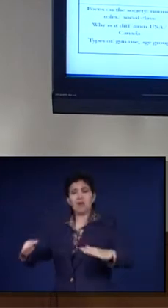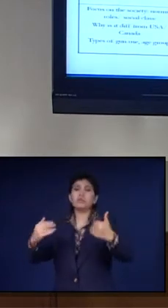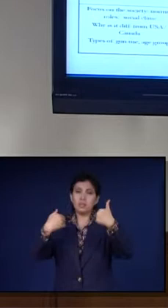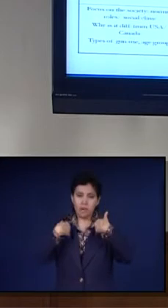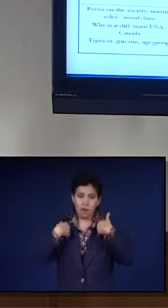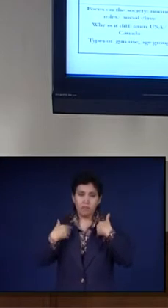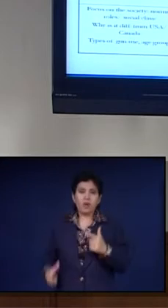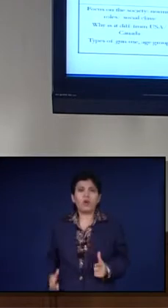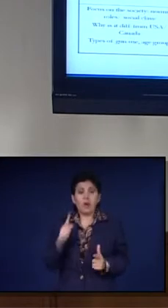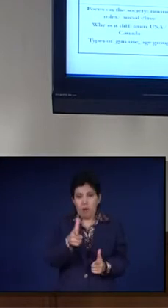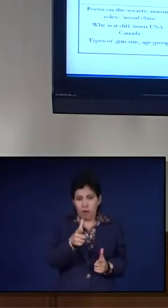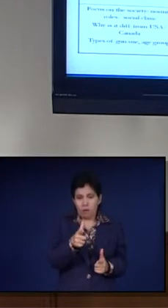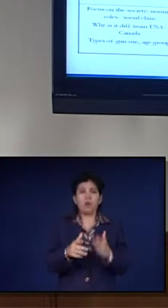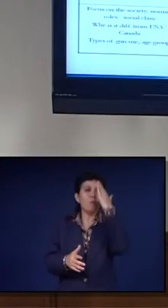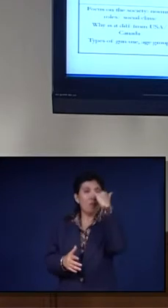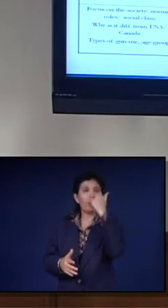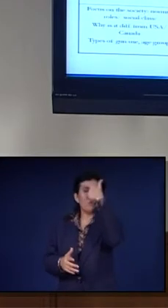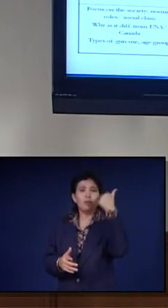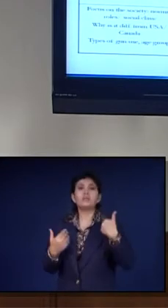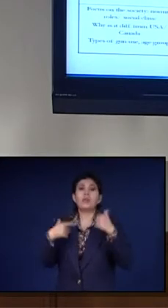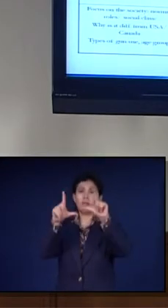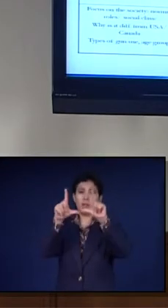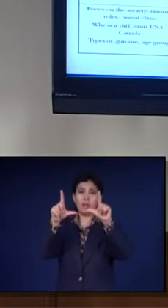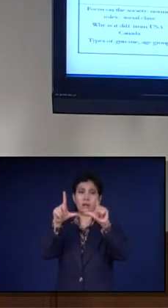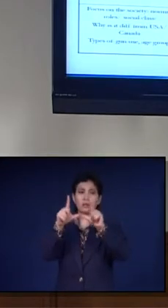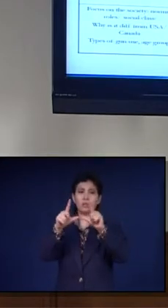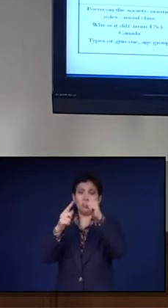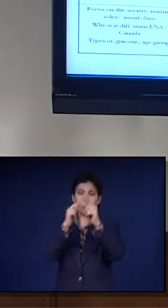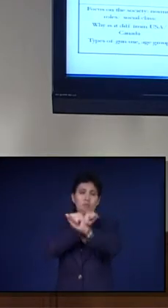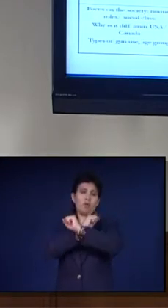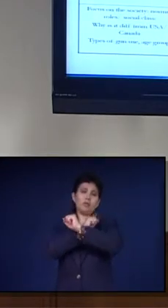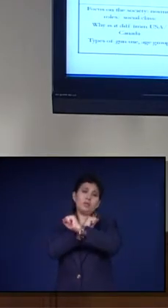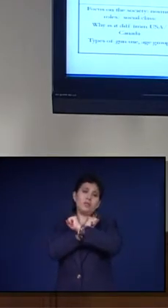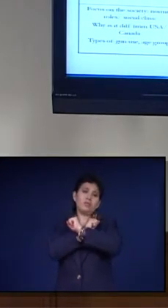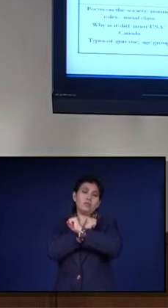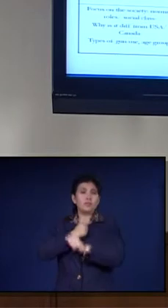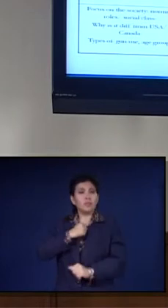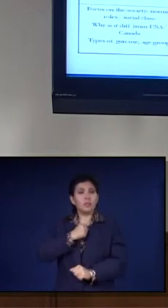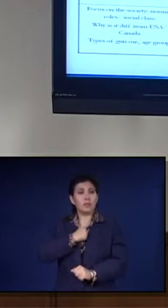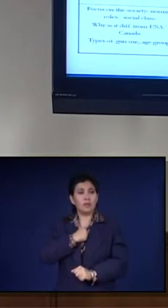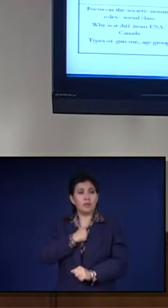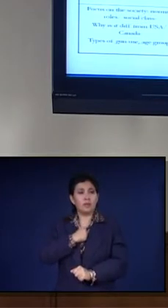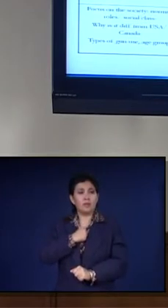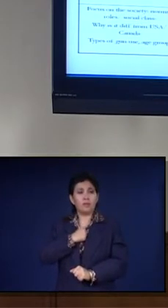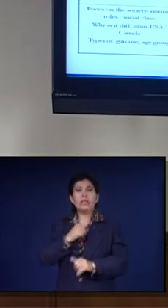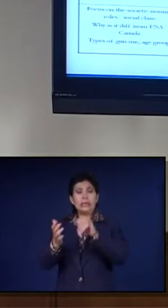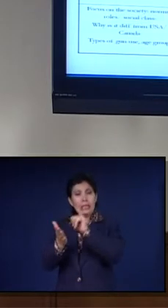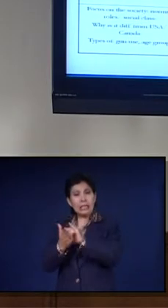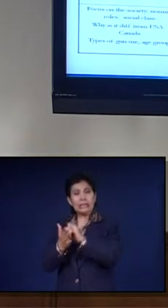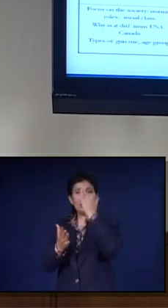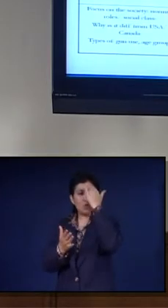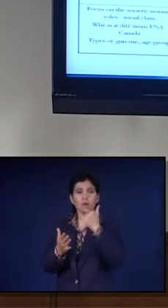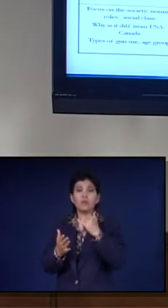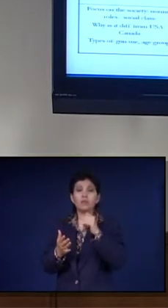gun, and they actually have the license to purchase a gun for self-protection. Yep, so that is why we